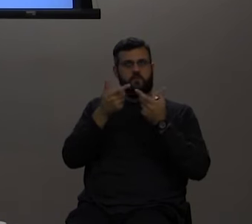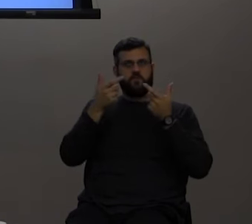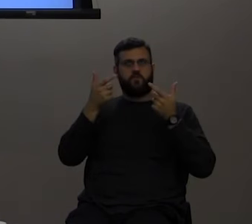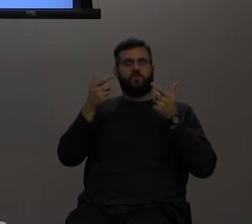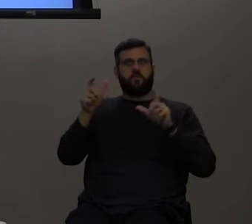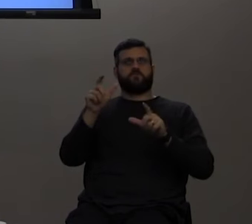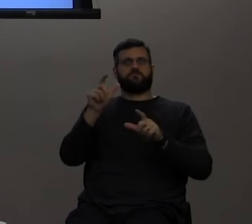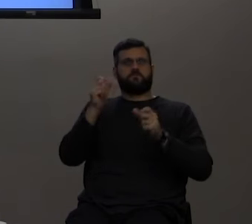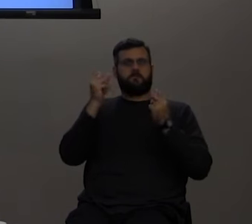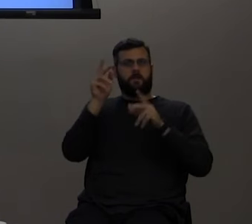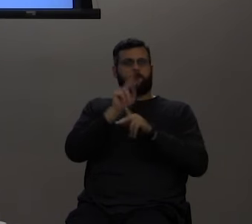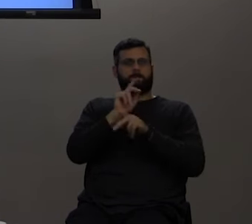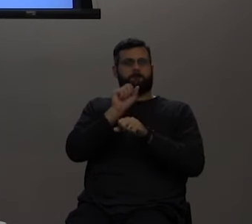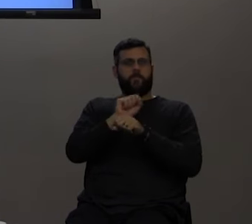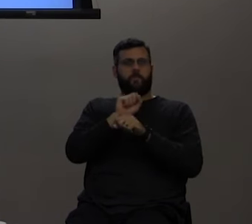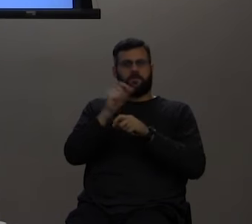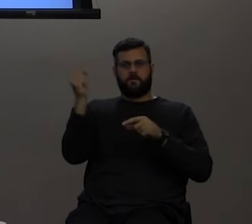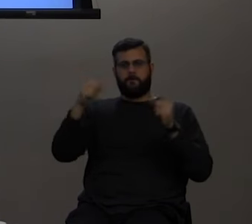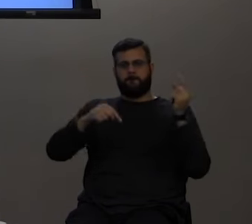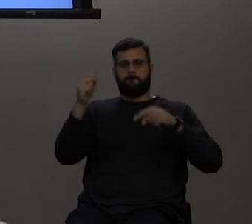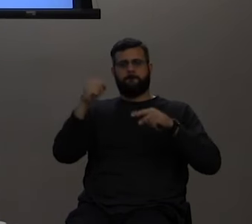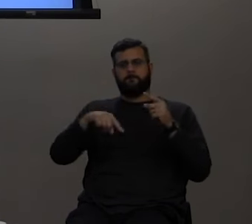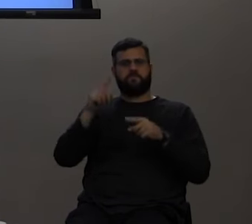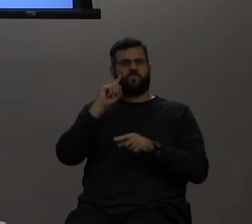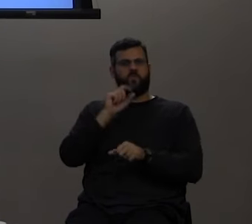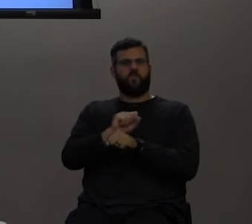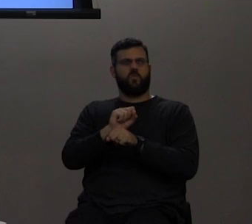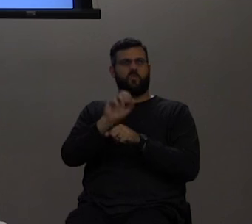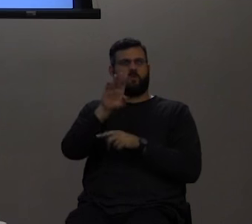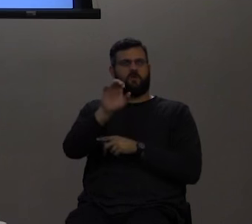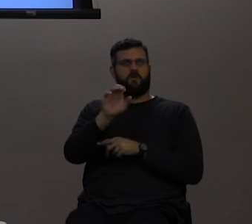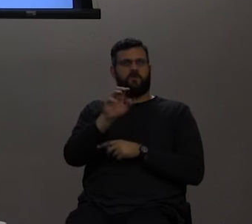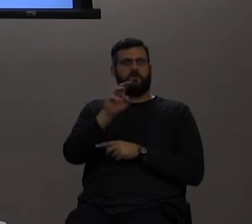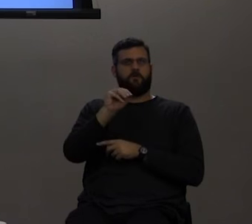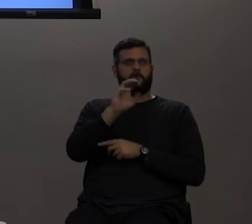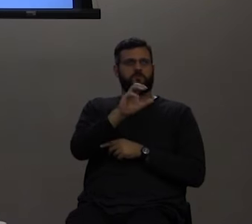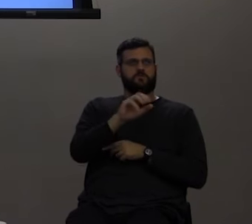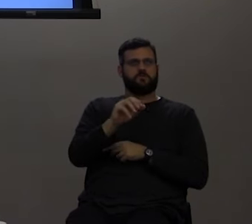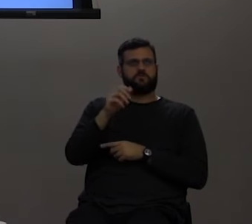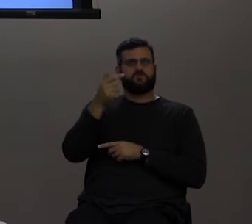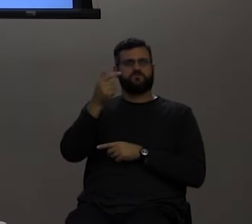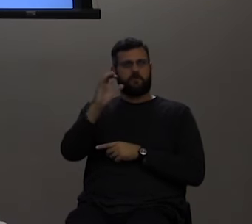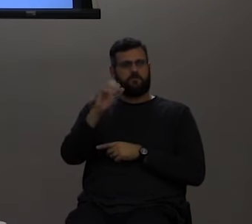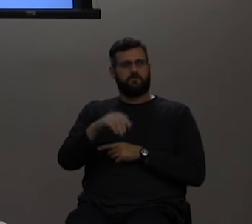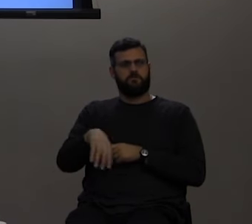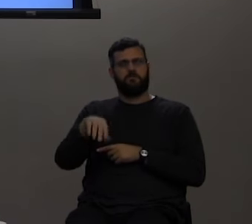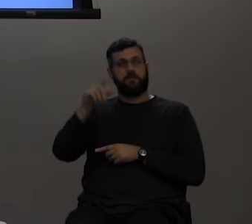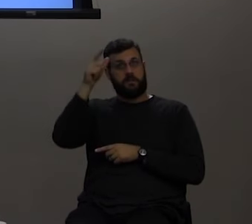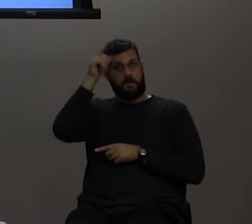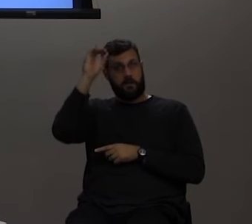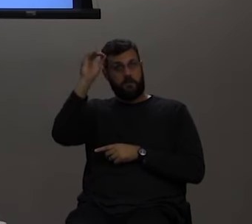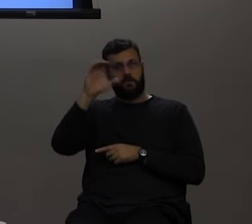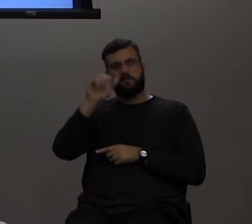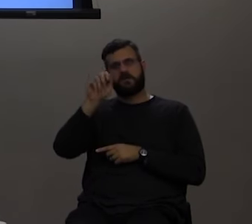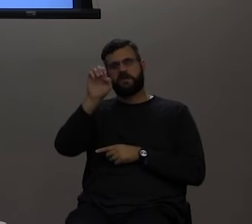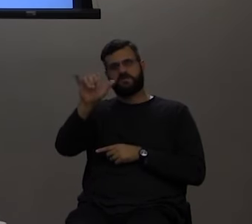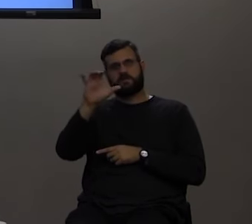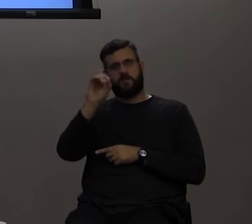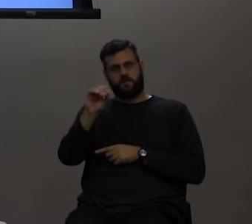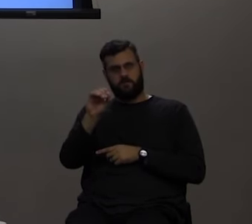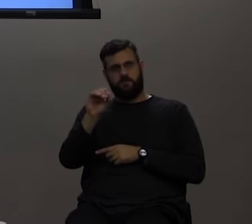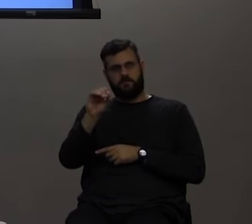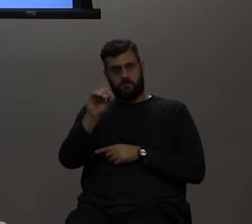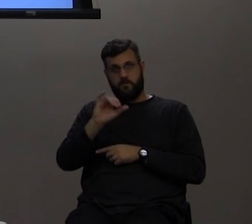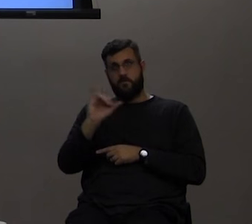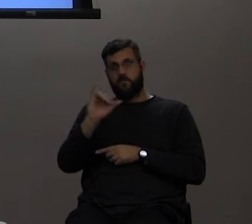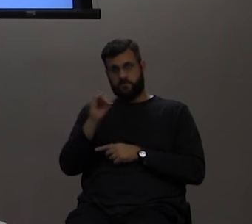a large portion of the labor force into Boyle County, particularly from Mercer, Girard, Lincoln, and Casey. But then there are